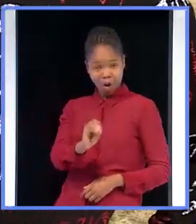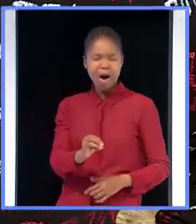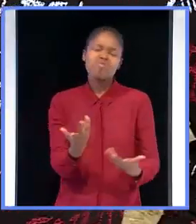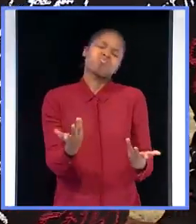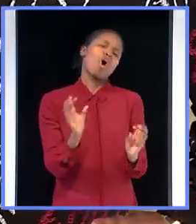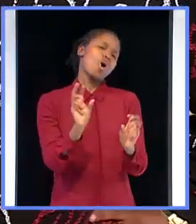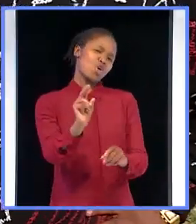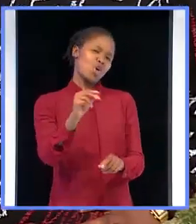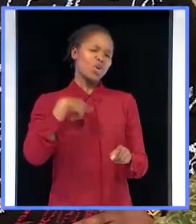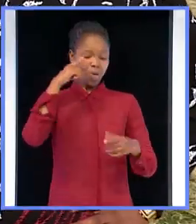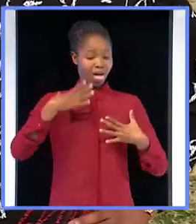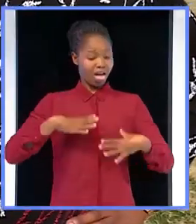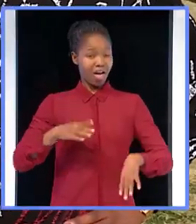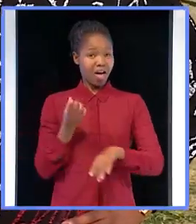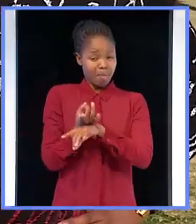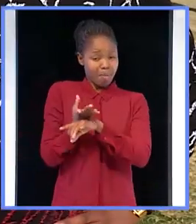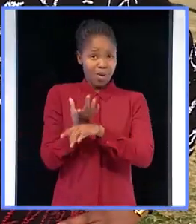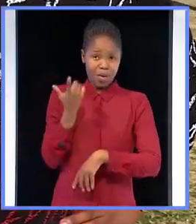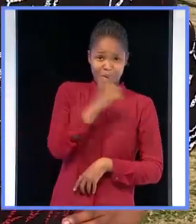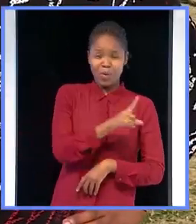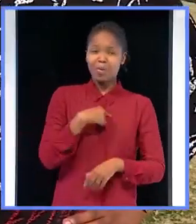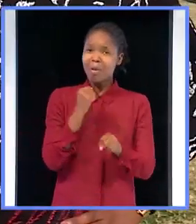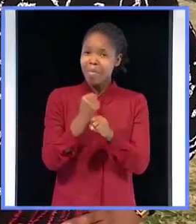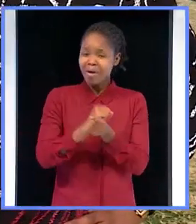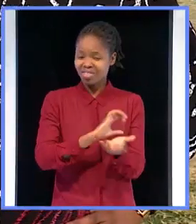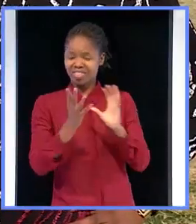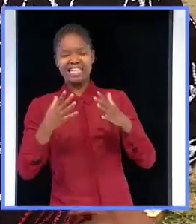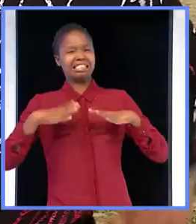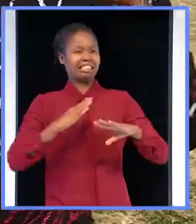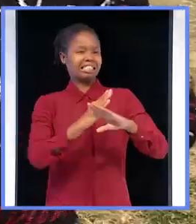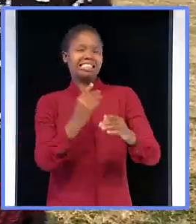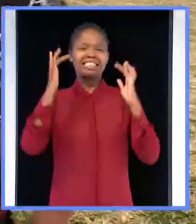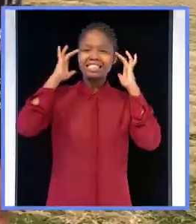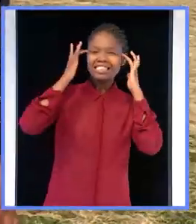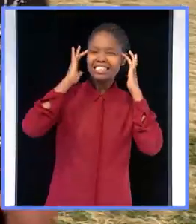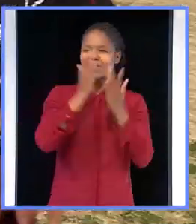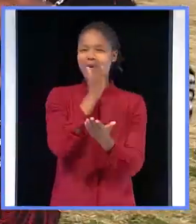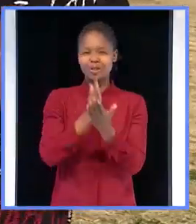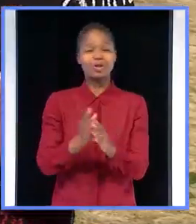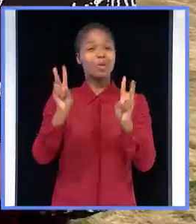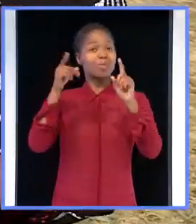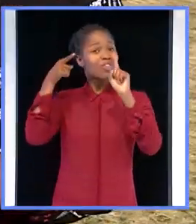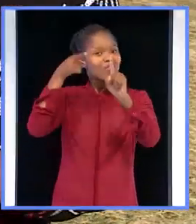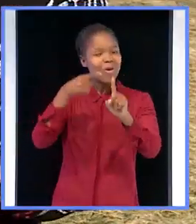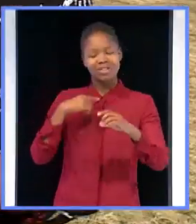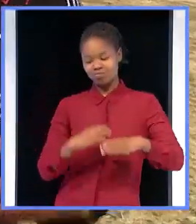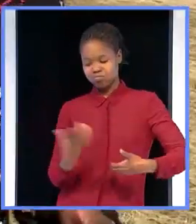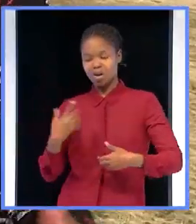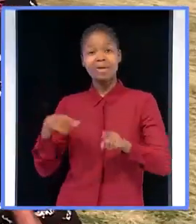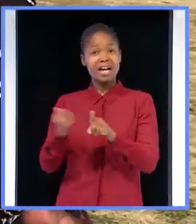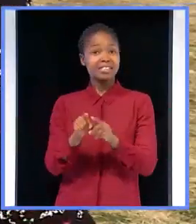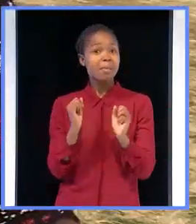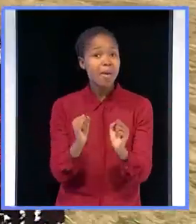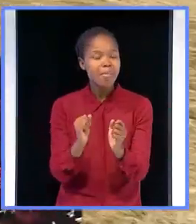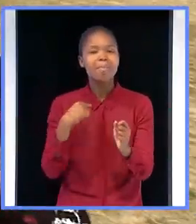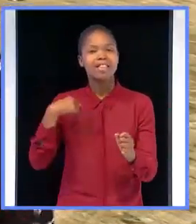just that these clothes are very clean. And then, I might play, I might not play. But today, it's all about rugby. So, look at it. We're doing it with a twist